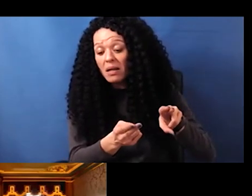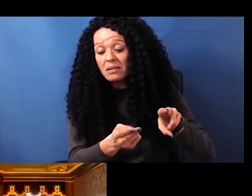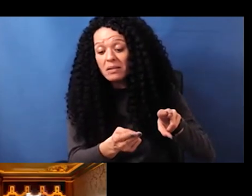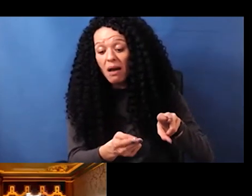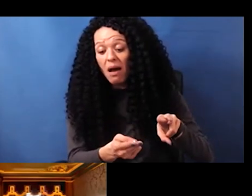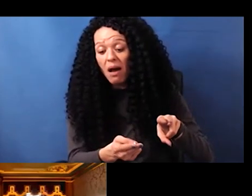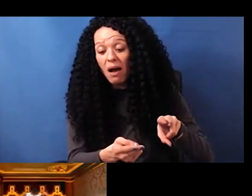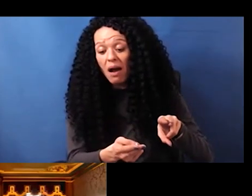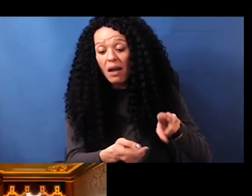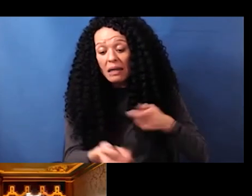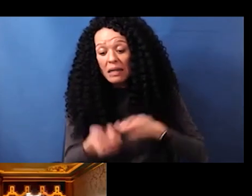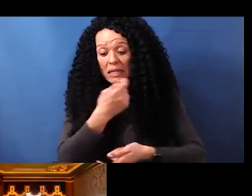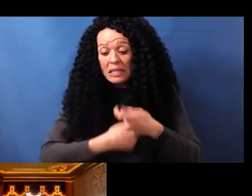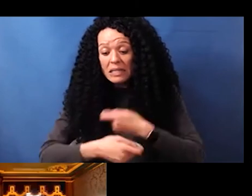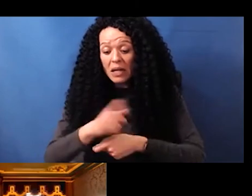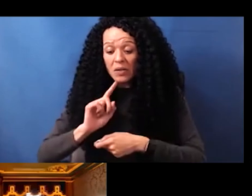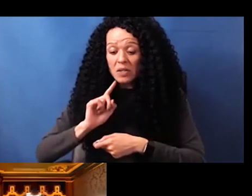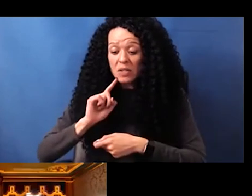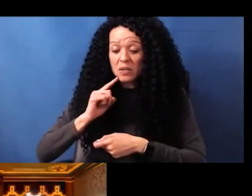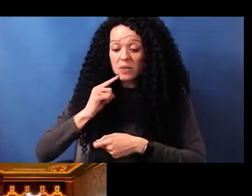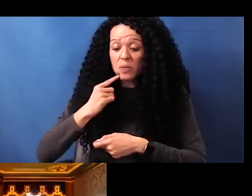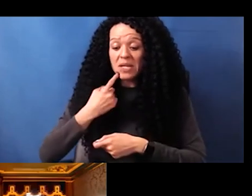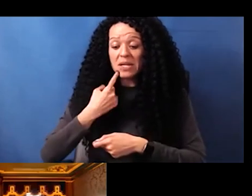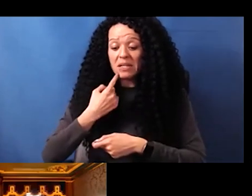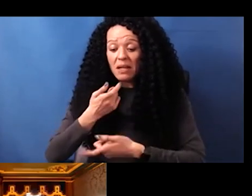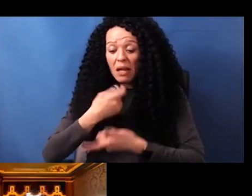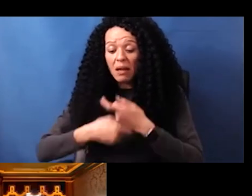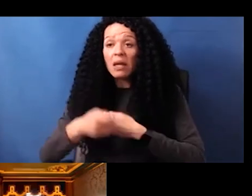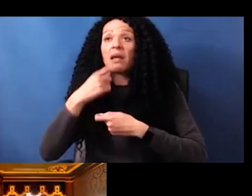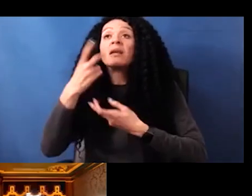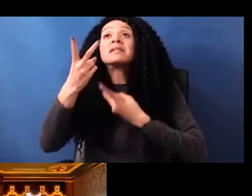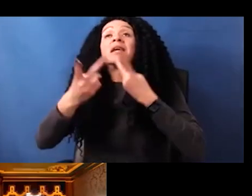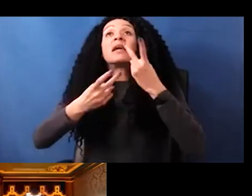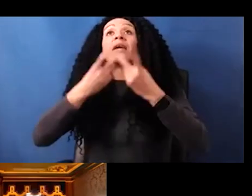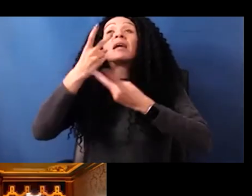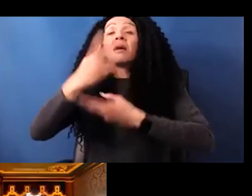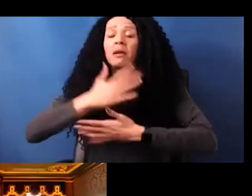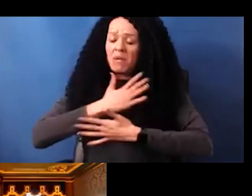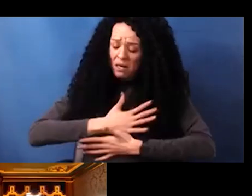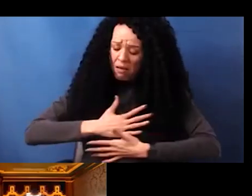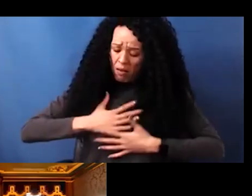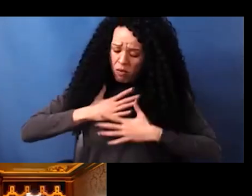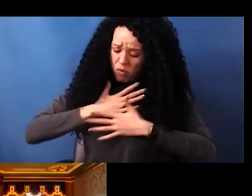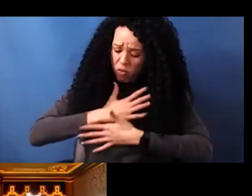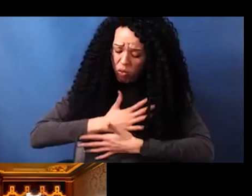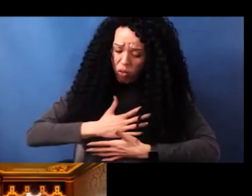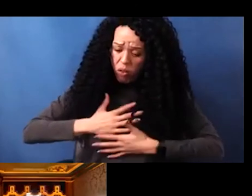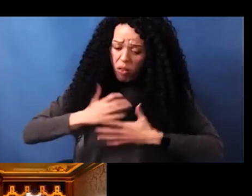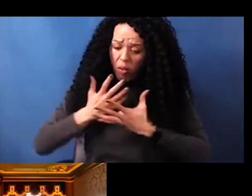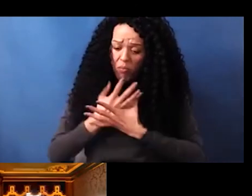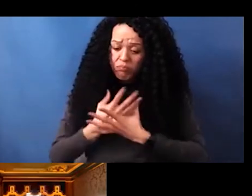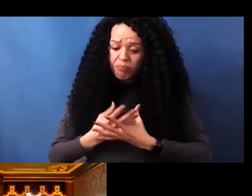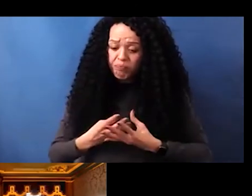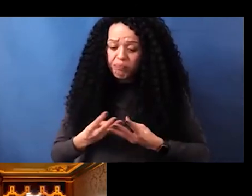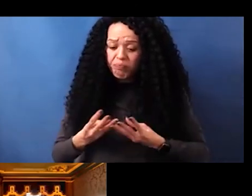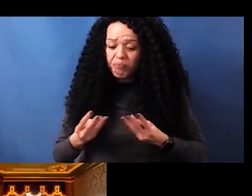broken tie, till the sweet plaint in